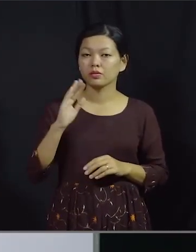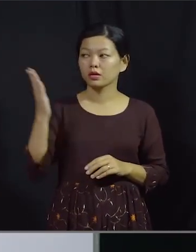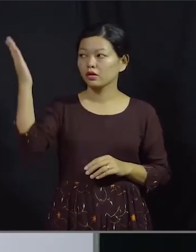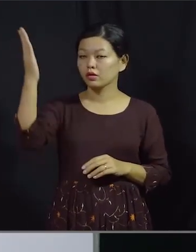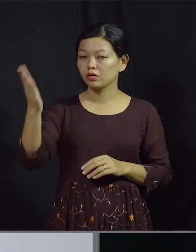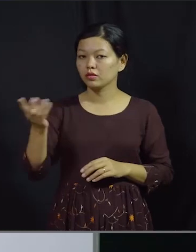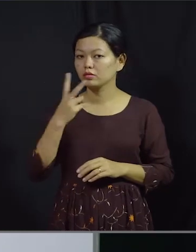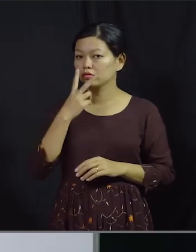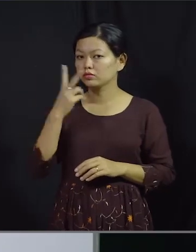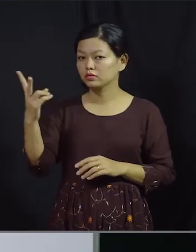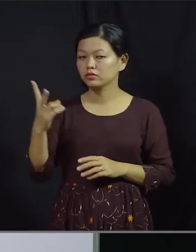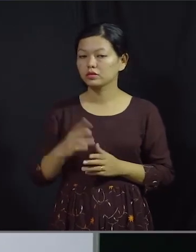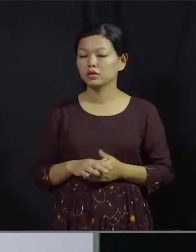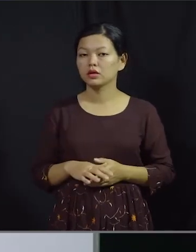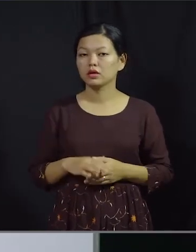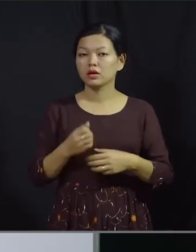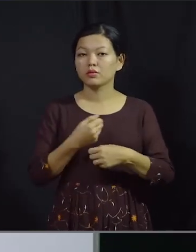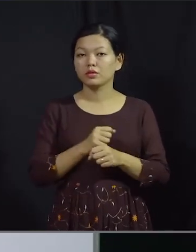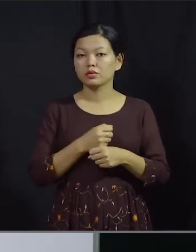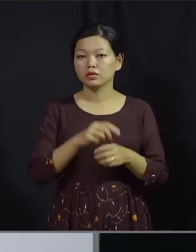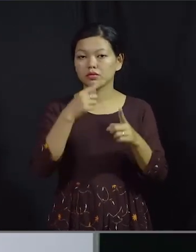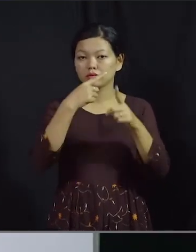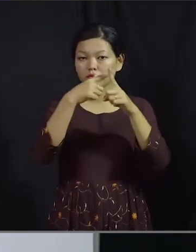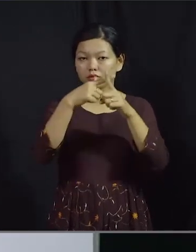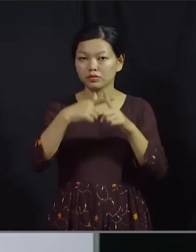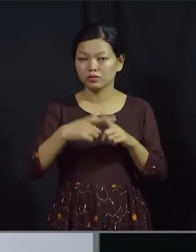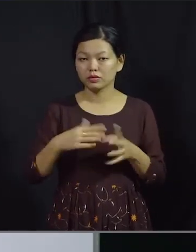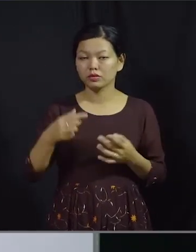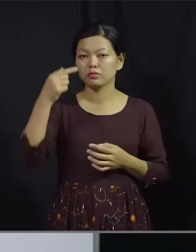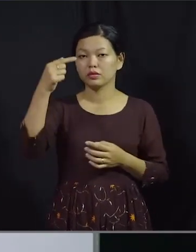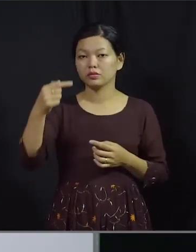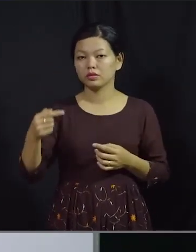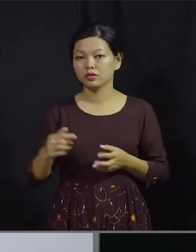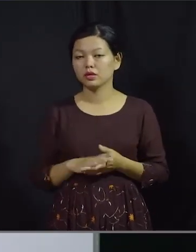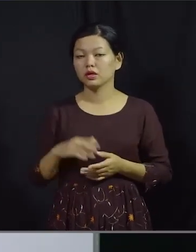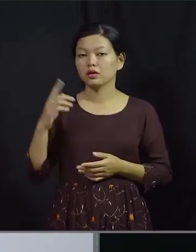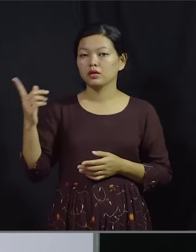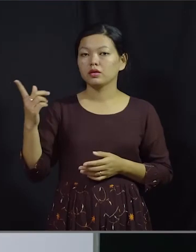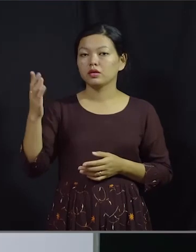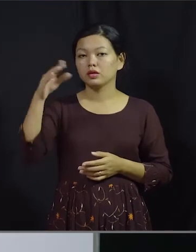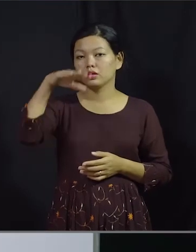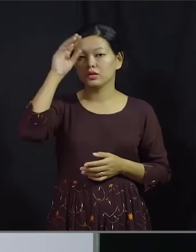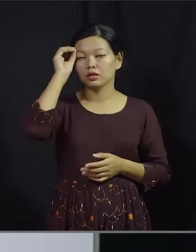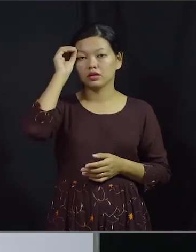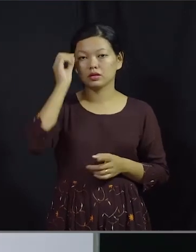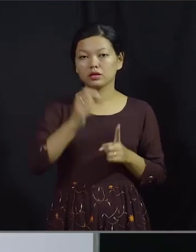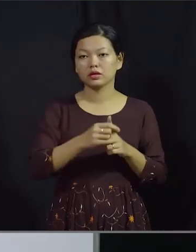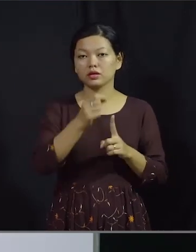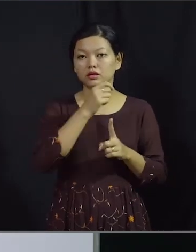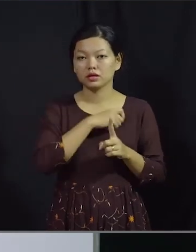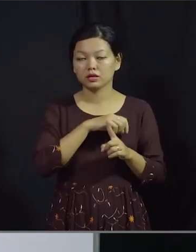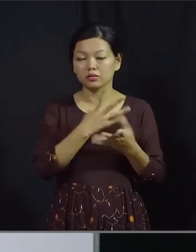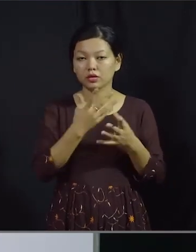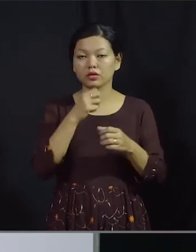calculation of this revaluation, preparation and calculation, you will come across this is an income or gain. So income